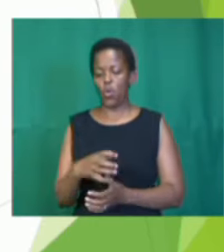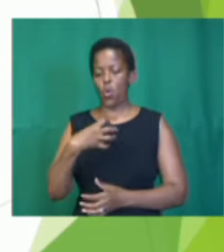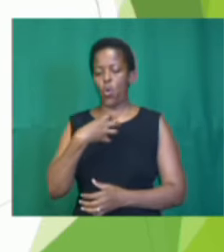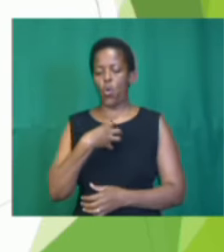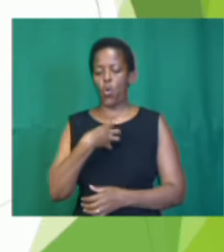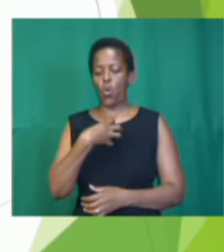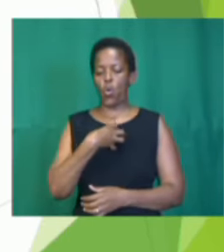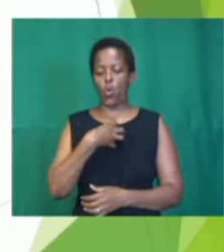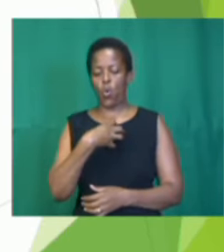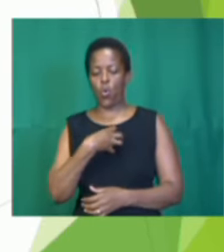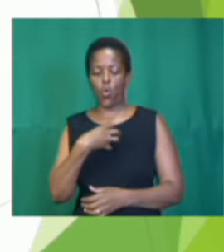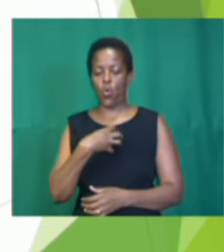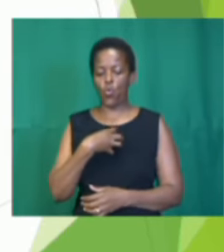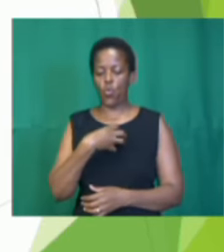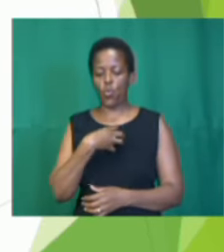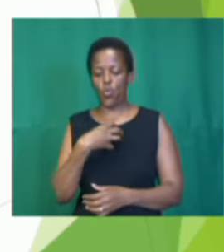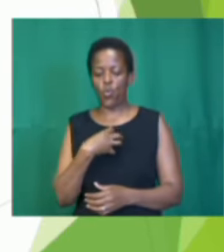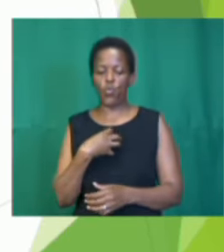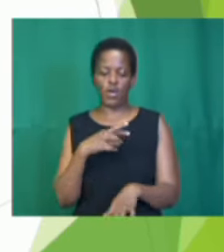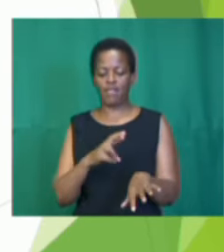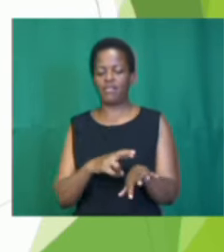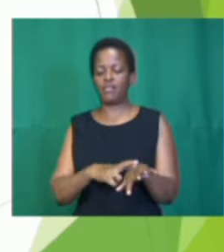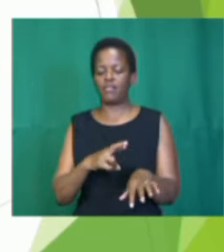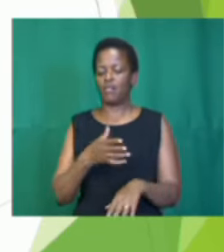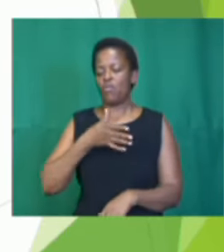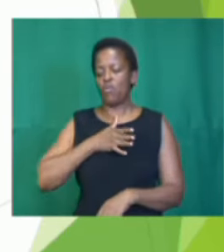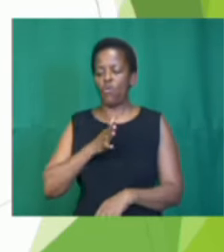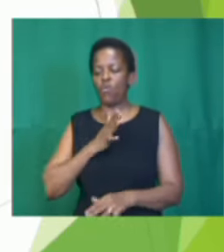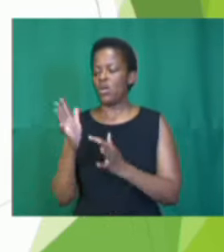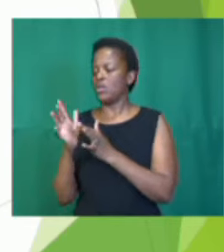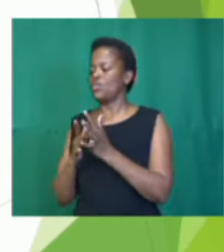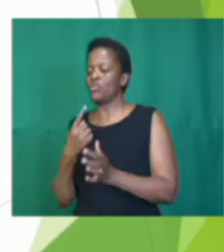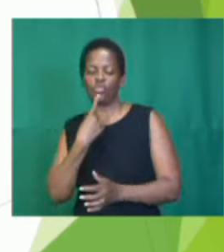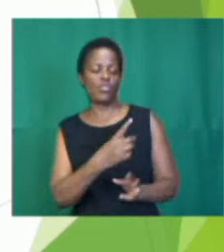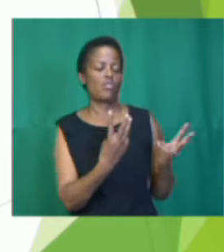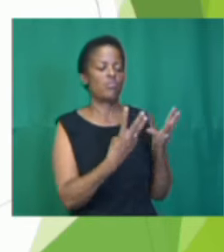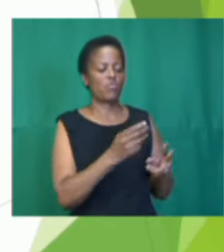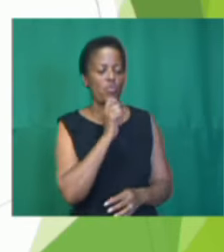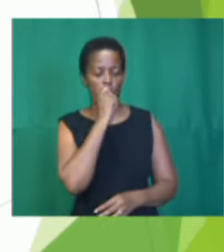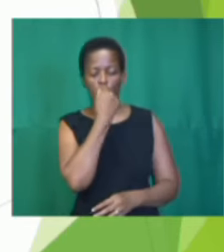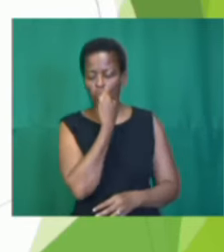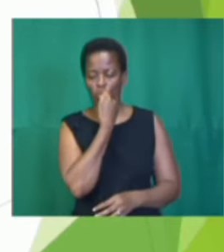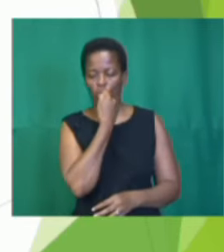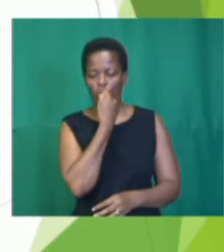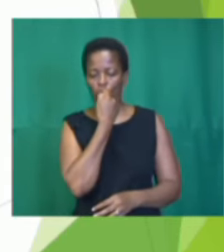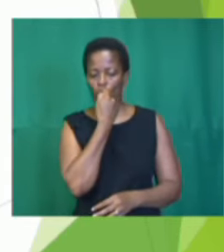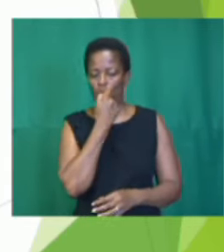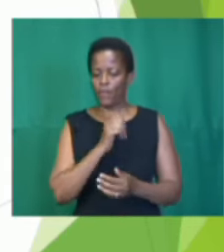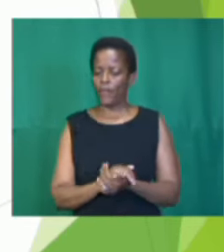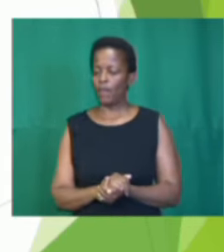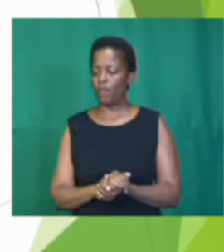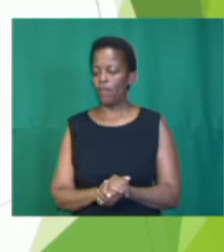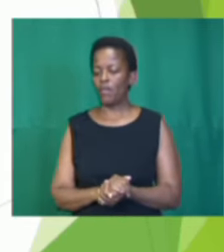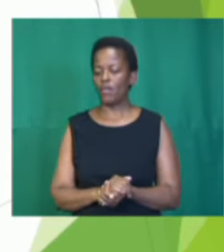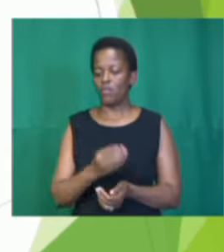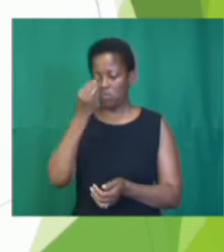own reasons. They did not want the crowd to proclaim Jesus as king. They will do anything to